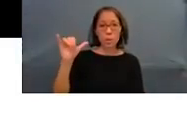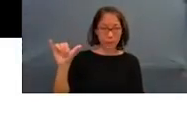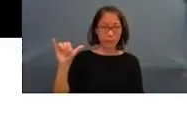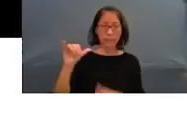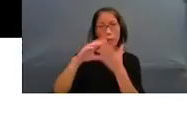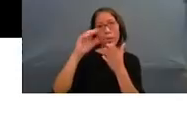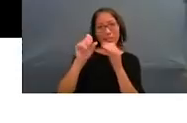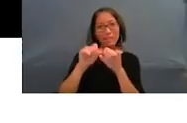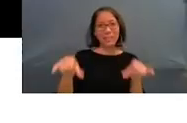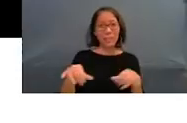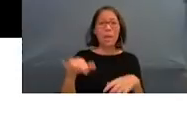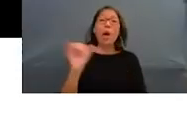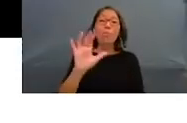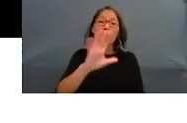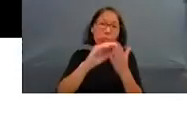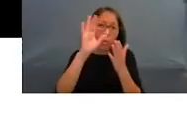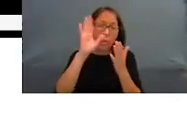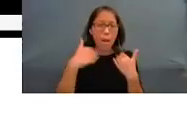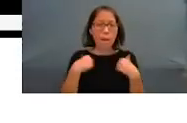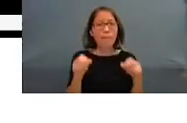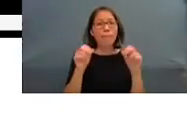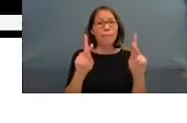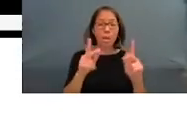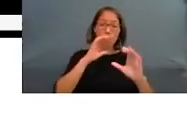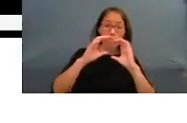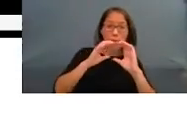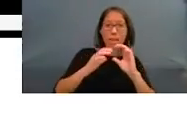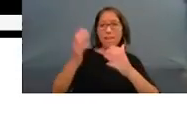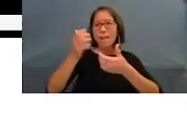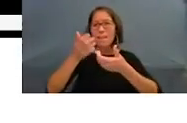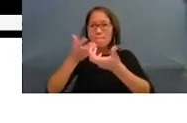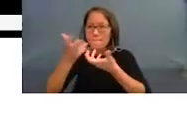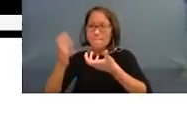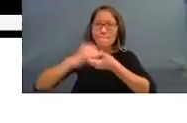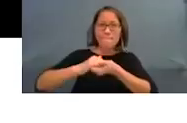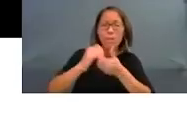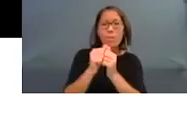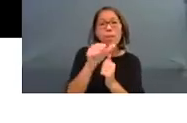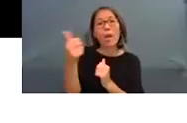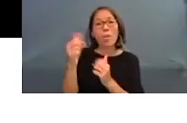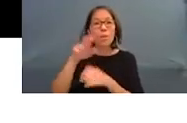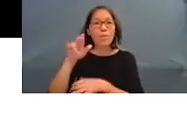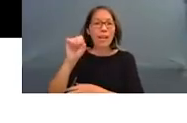And your students will have opportunities to communicate and collaborate with other Round Rock ISD students.